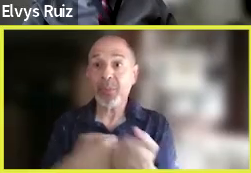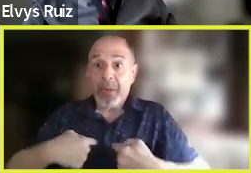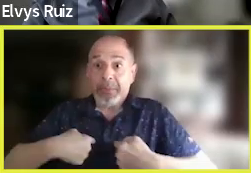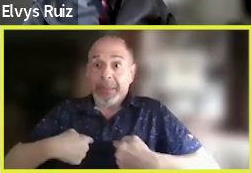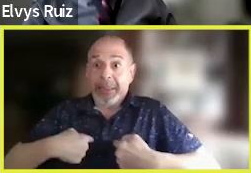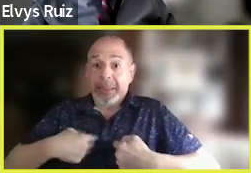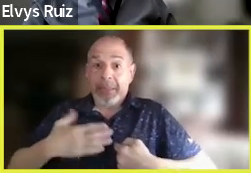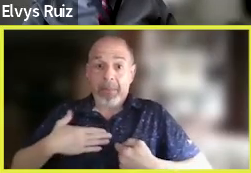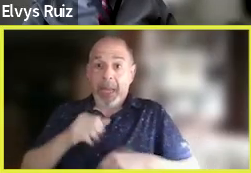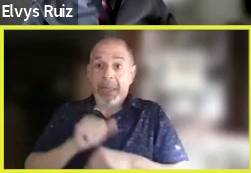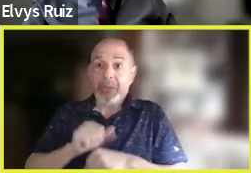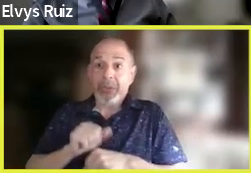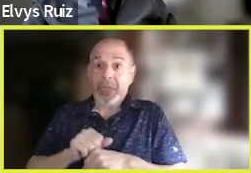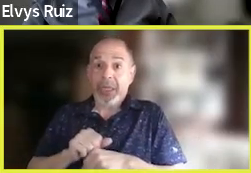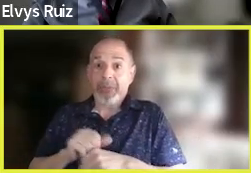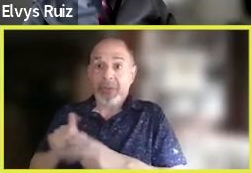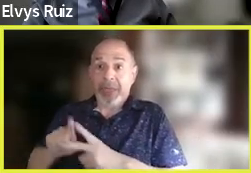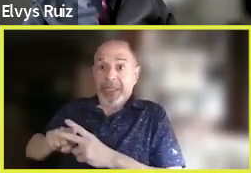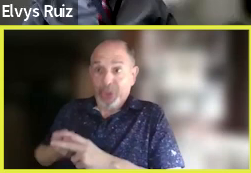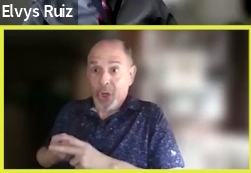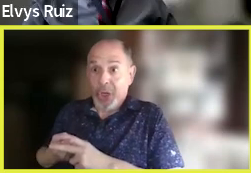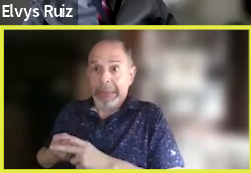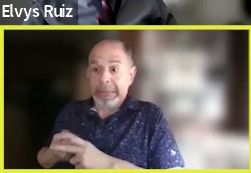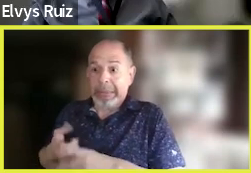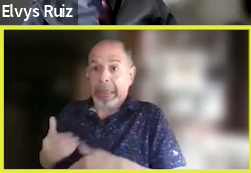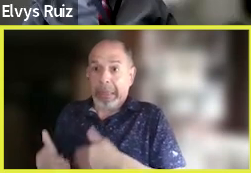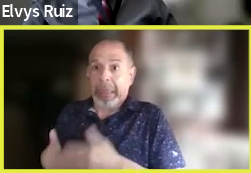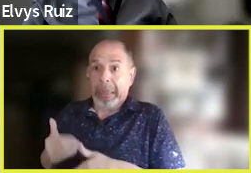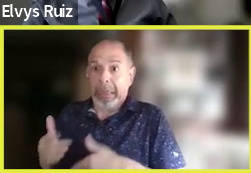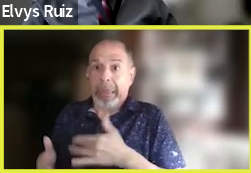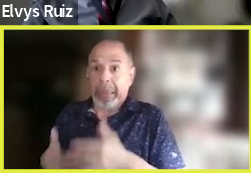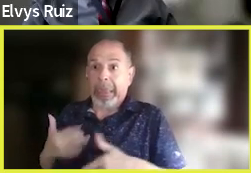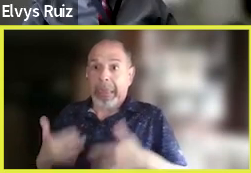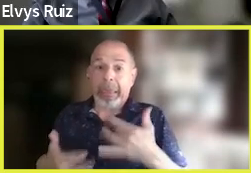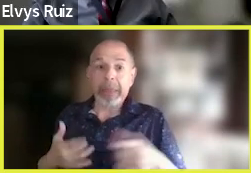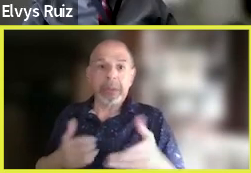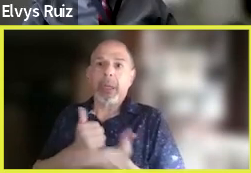my role when I first came here. And I genuinely appreciate that.